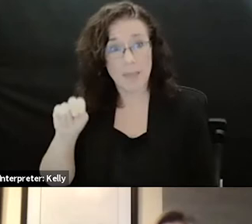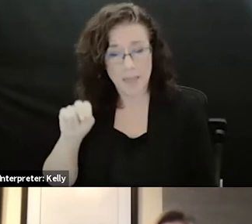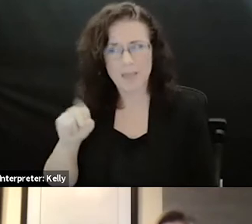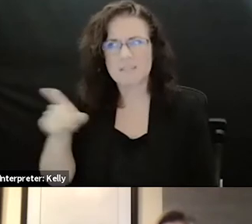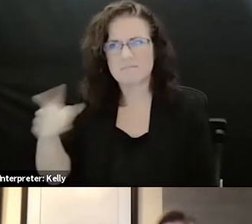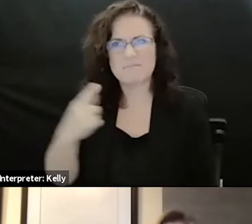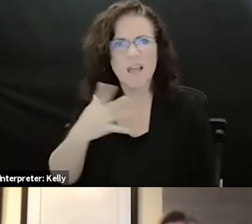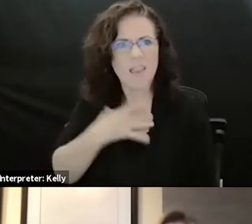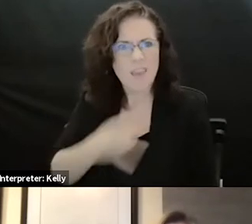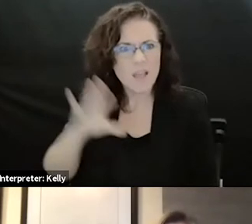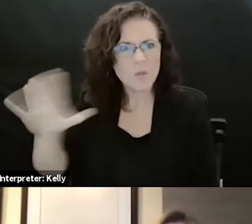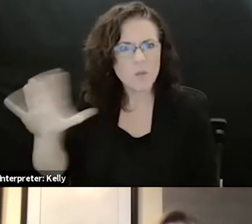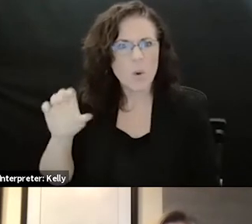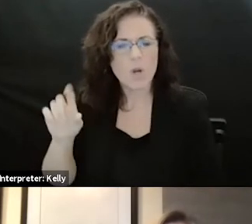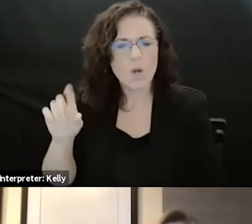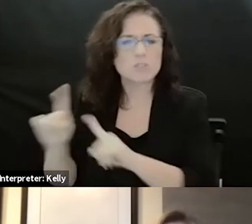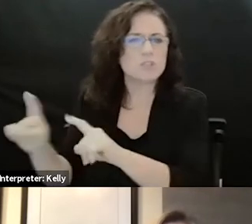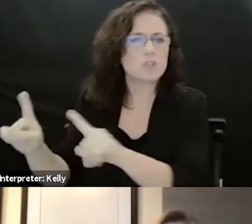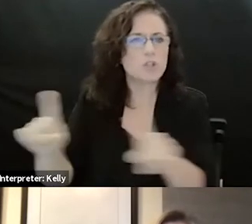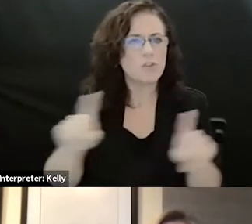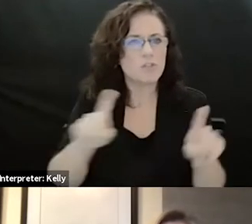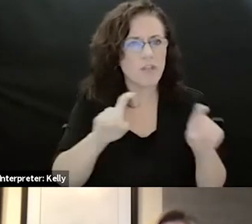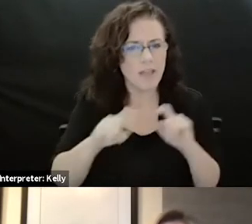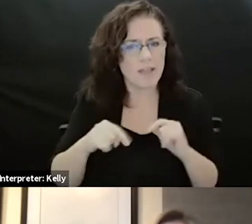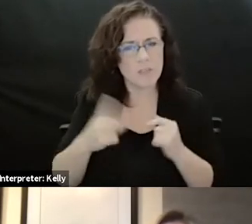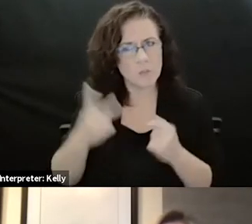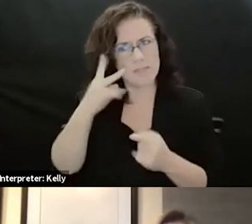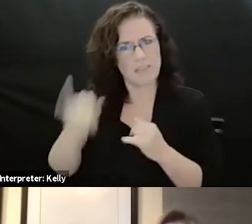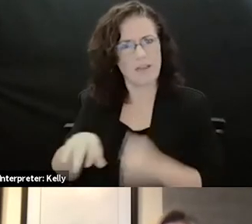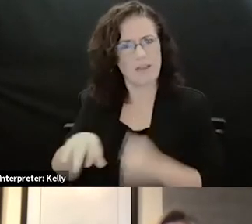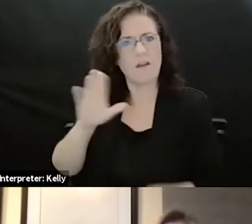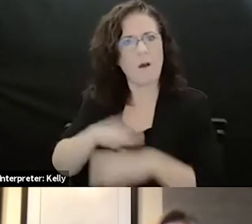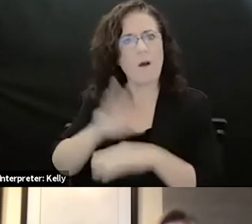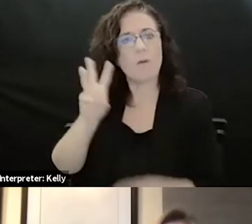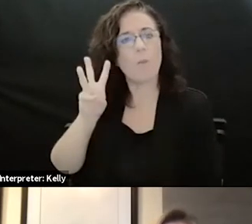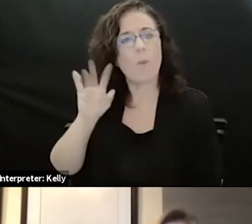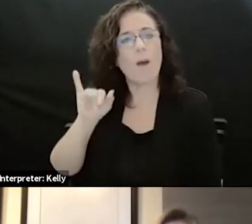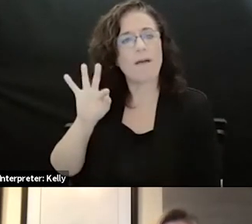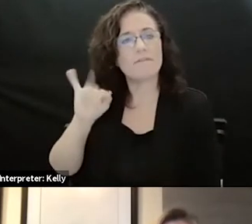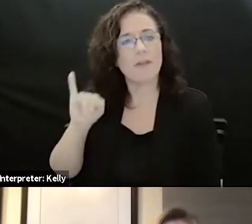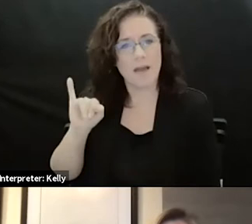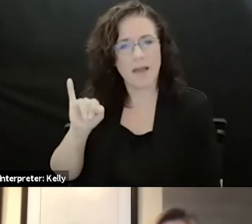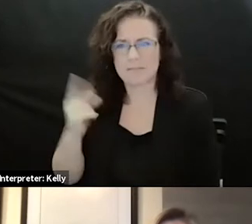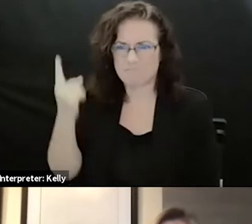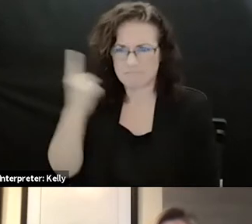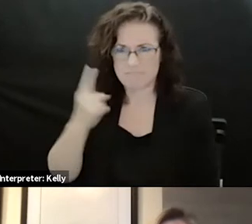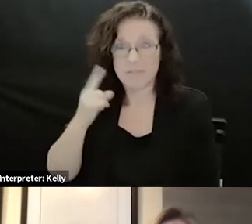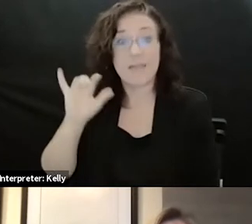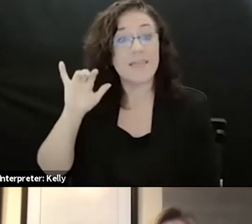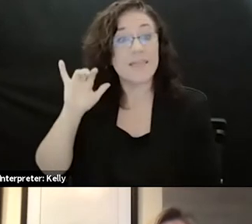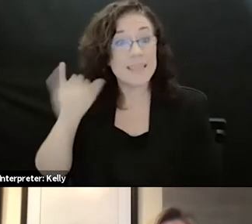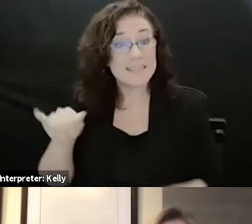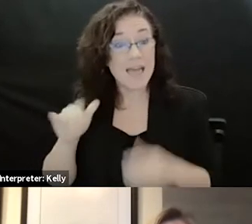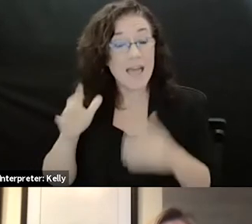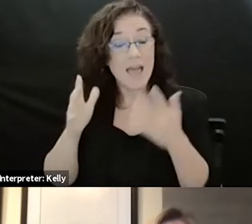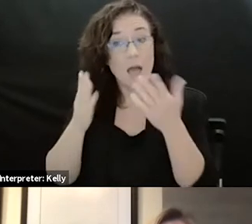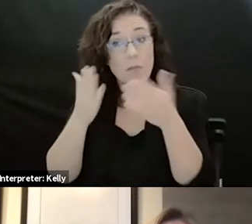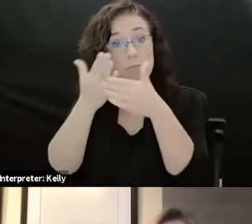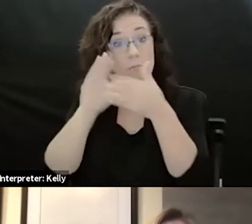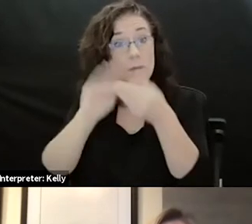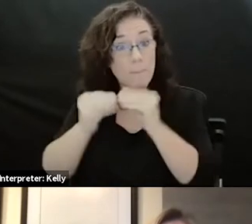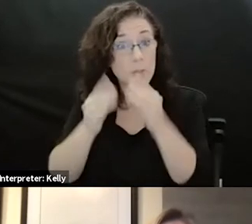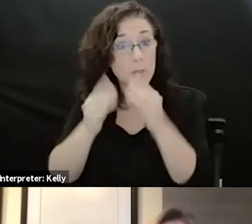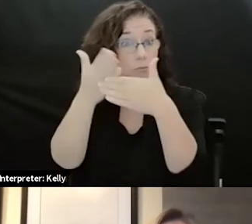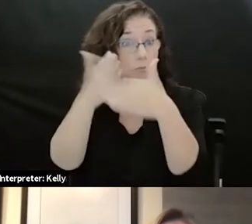that on on hi uh wi-fi um i wanted to ask if the survey was broken down by socioeconomics i know there's an ability to do that